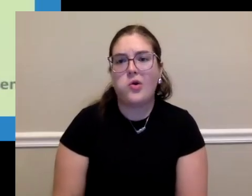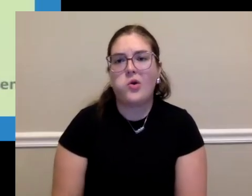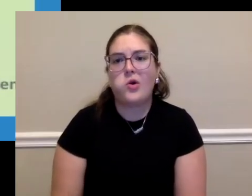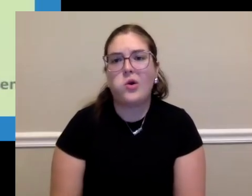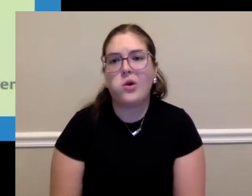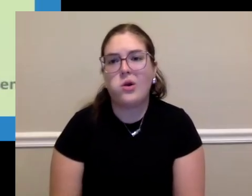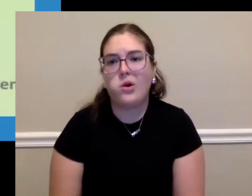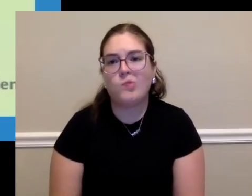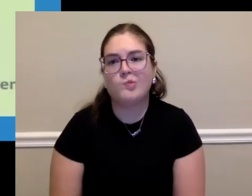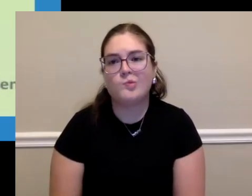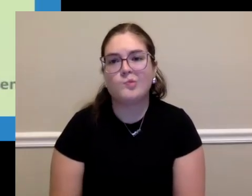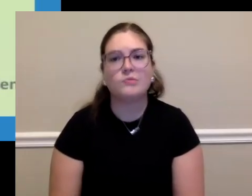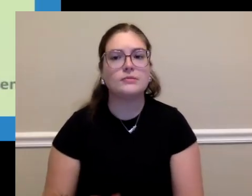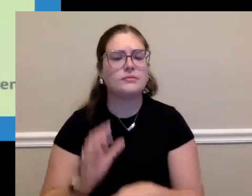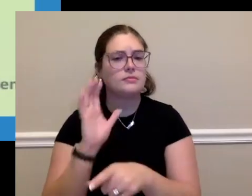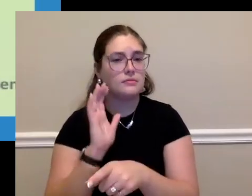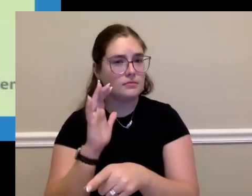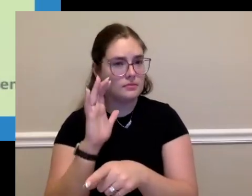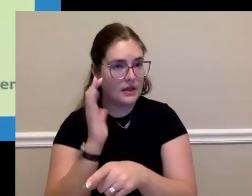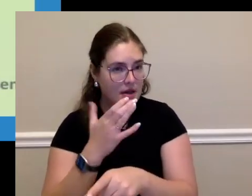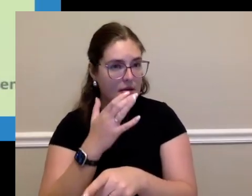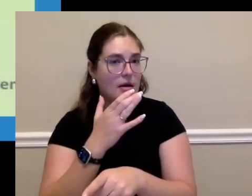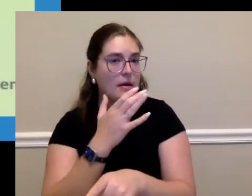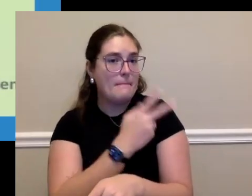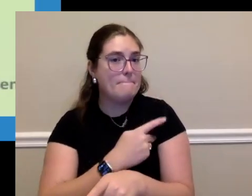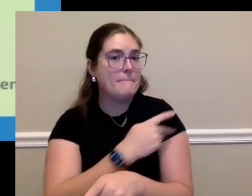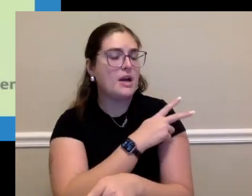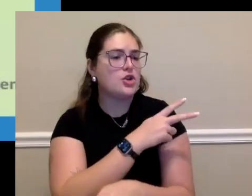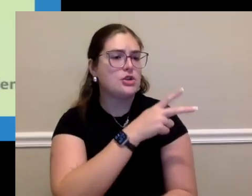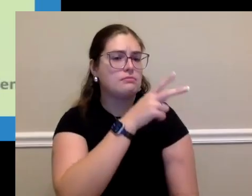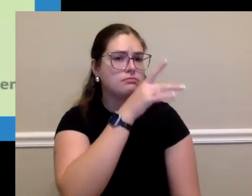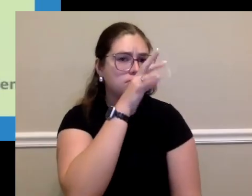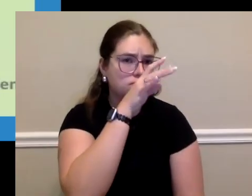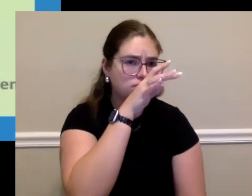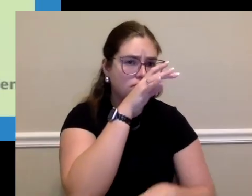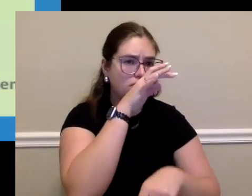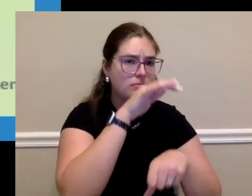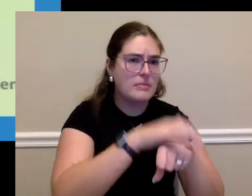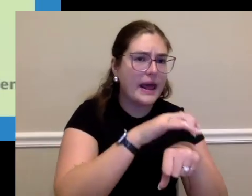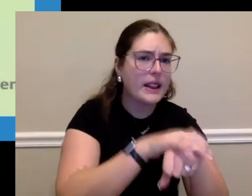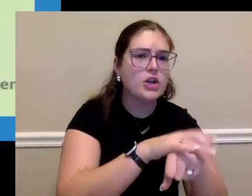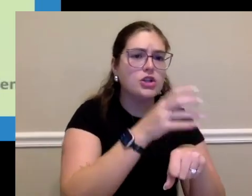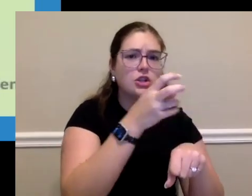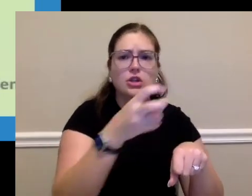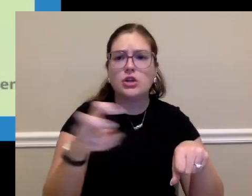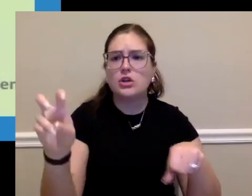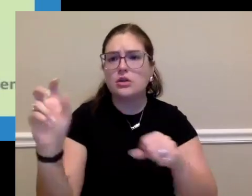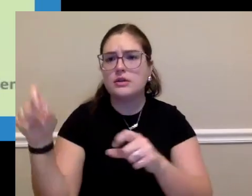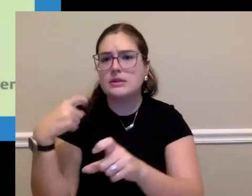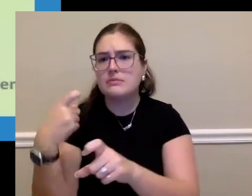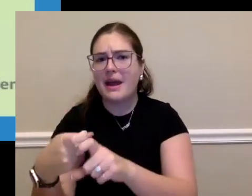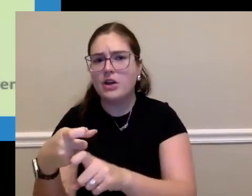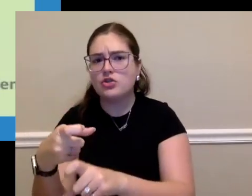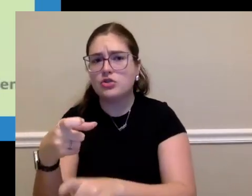Seems like if the patient, so the patient is English speaking and they want to make an appointment in a Spanish speaking